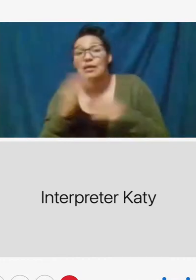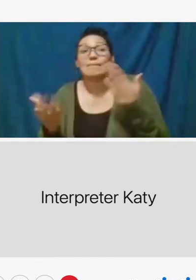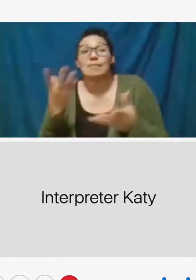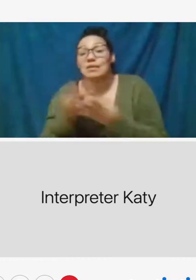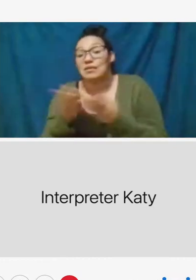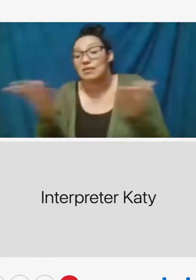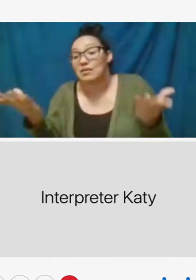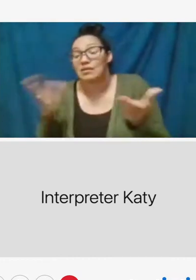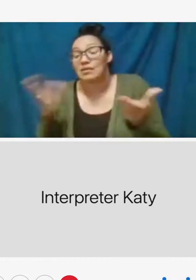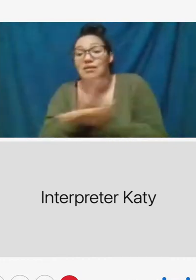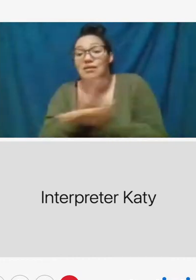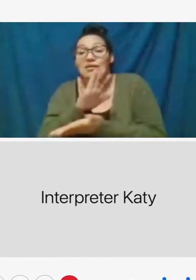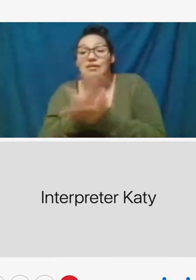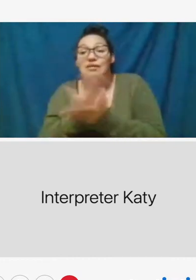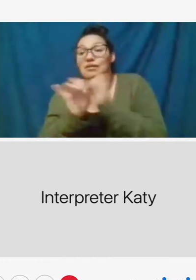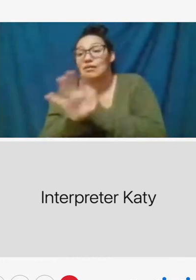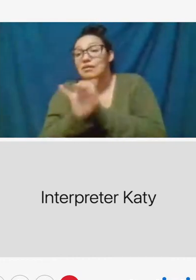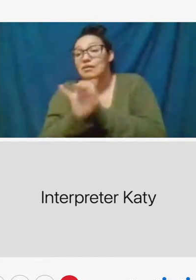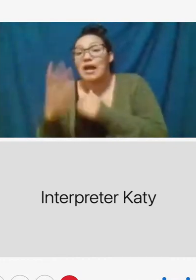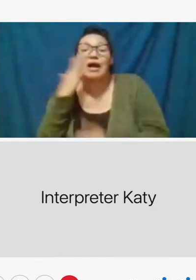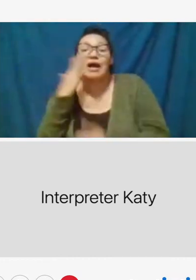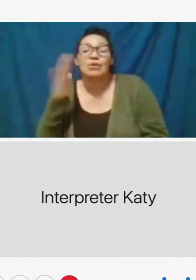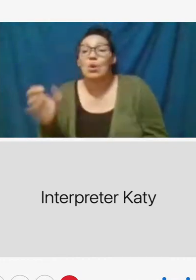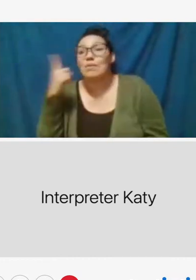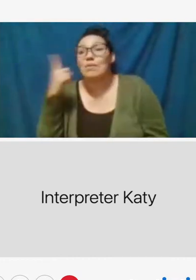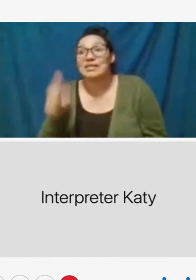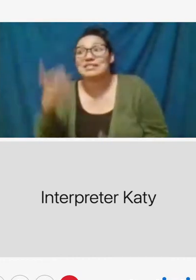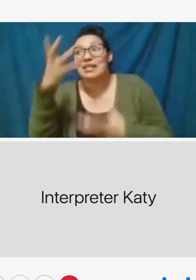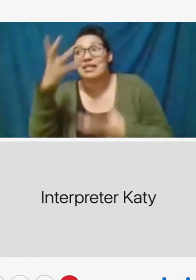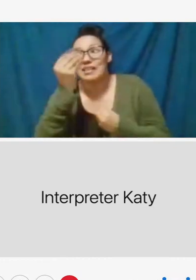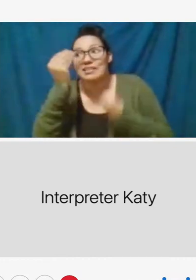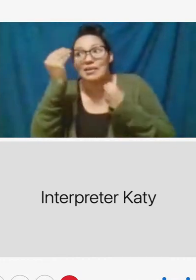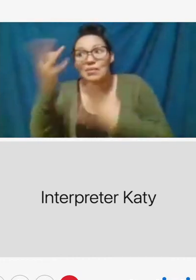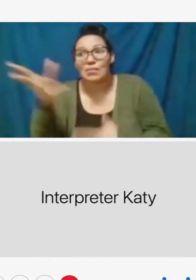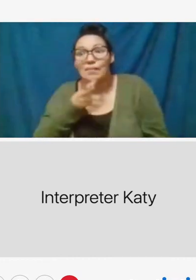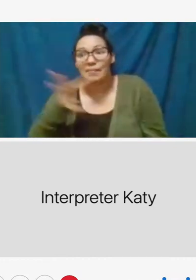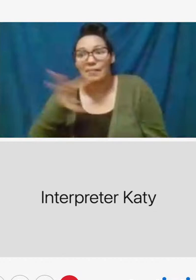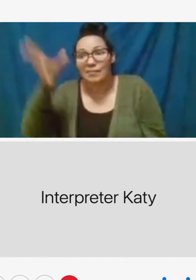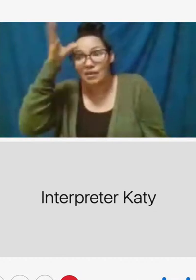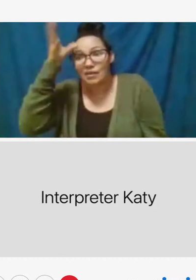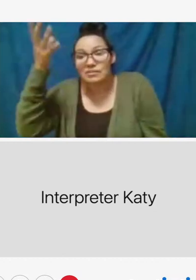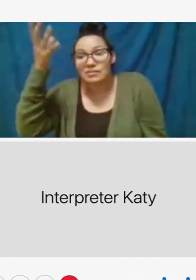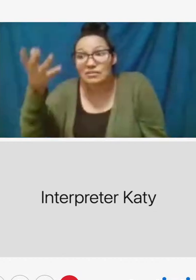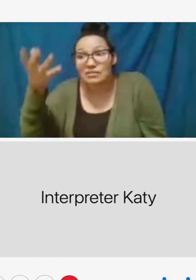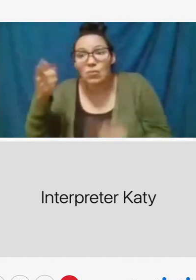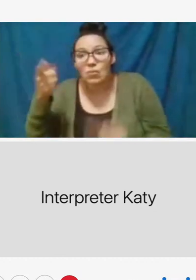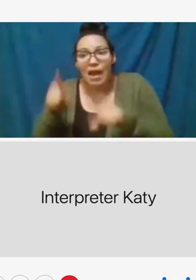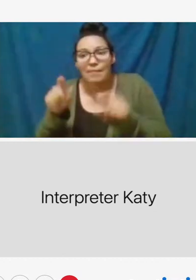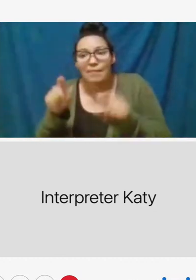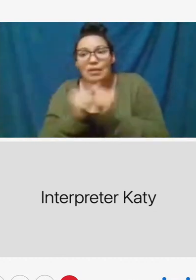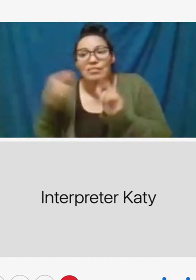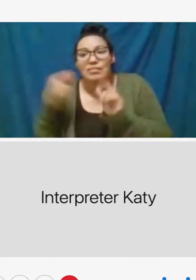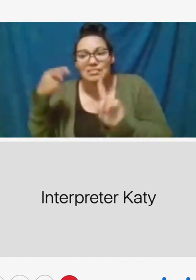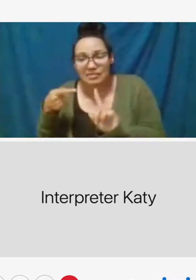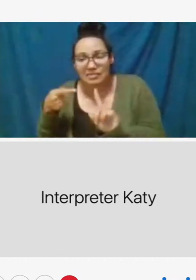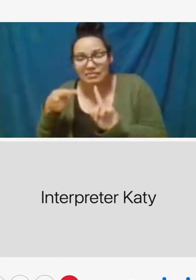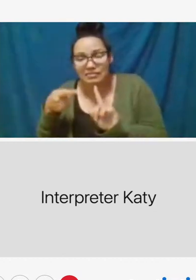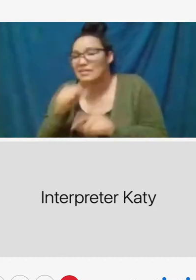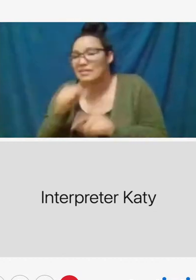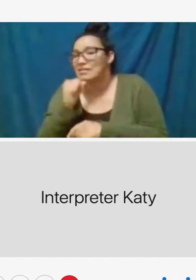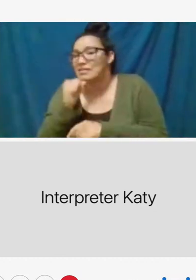what it is but we need to let these parents know what is happening with this and that it's not just a culton